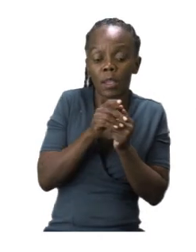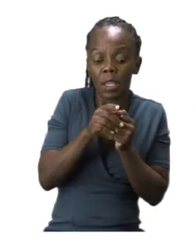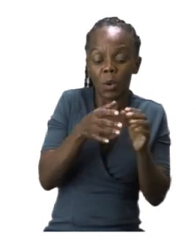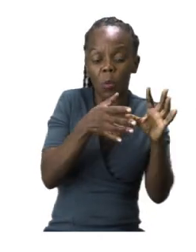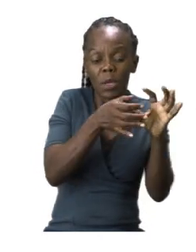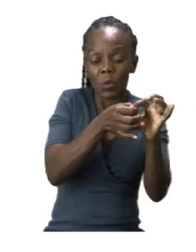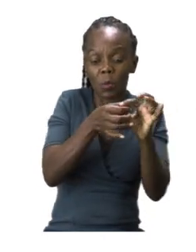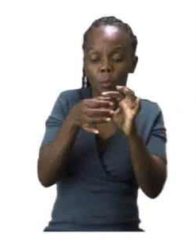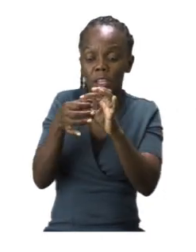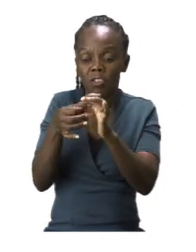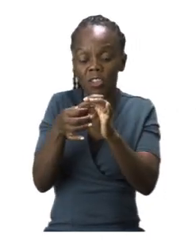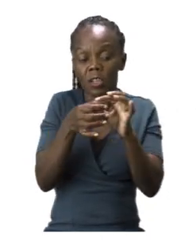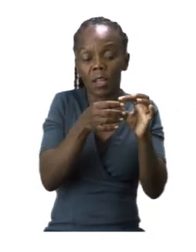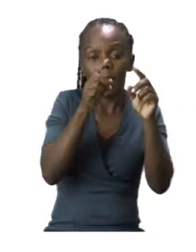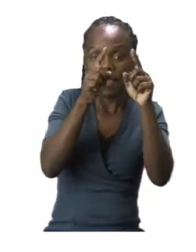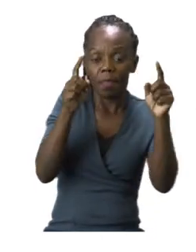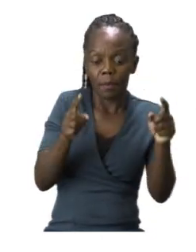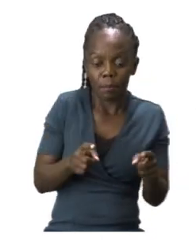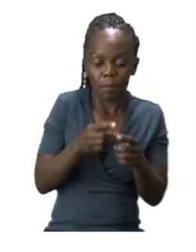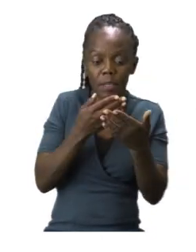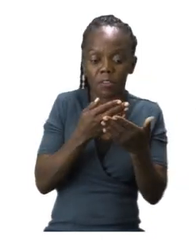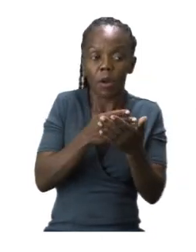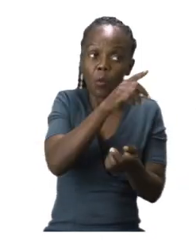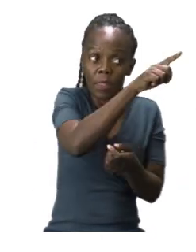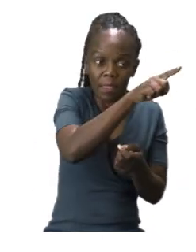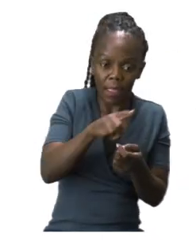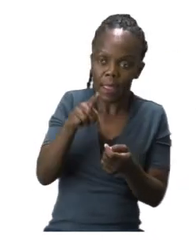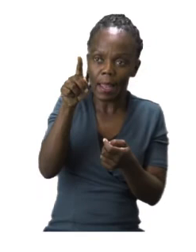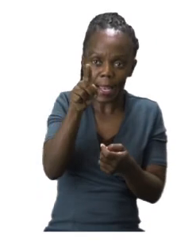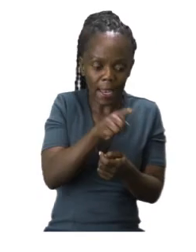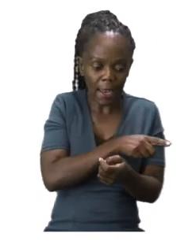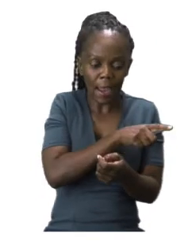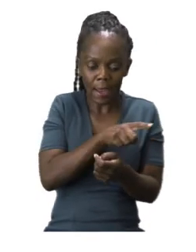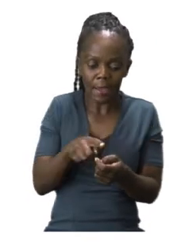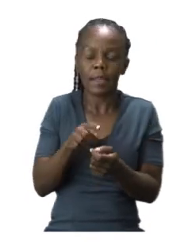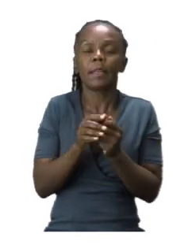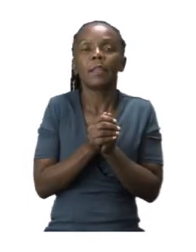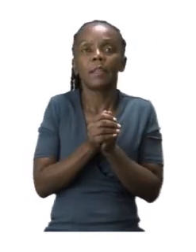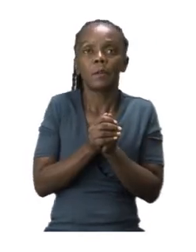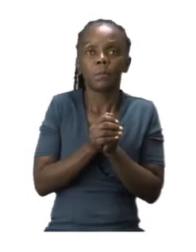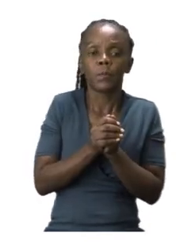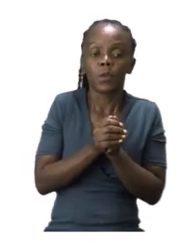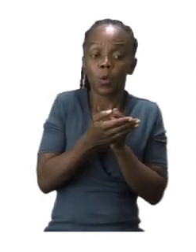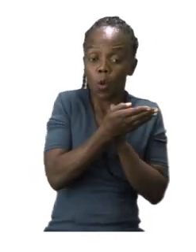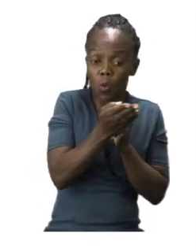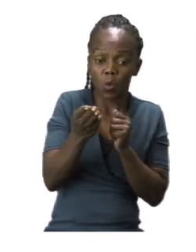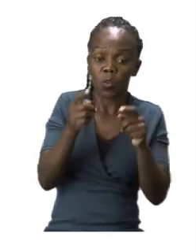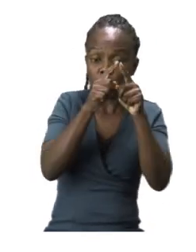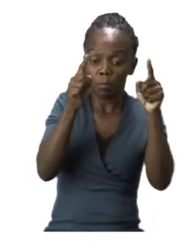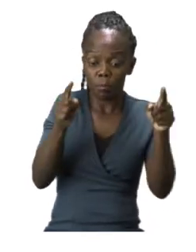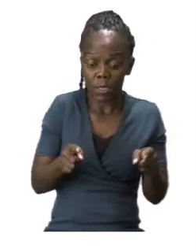a line. Now, all the things that you see there are related to our story from